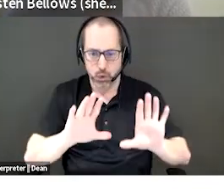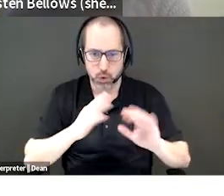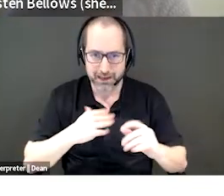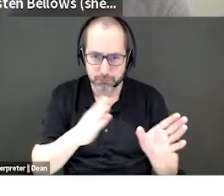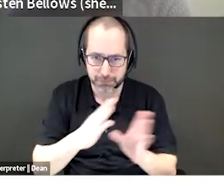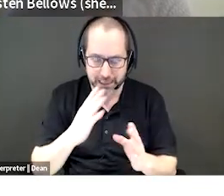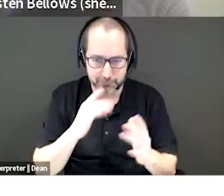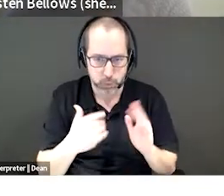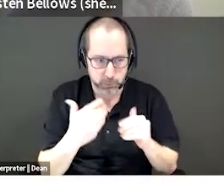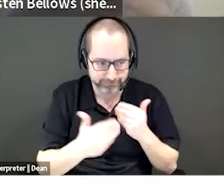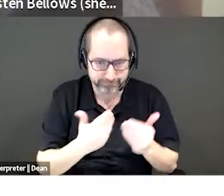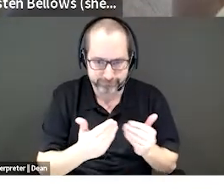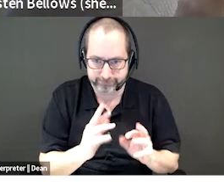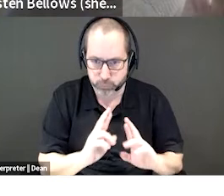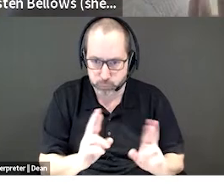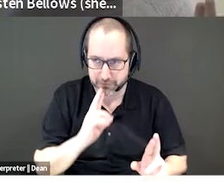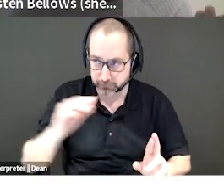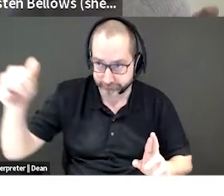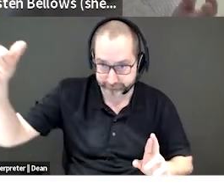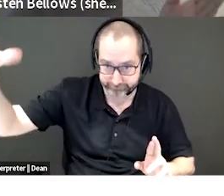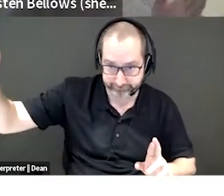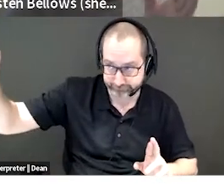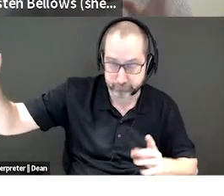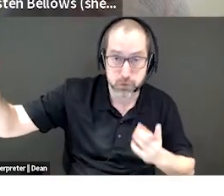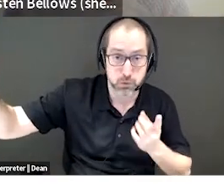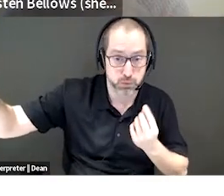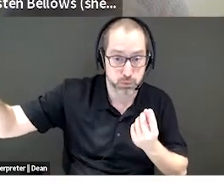example could be, after being told you didn't get a job,